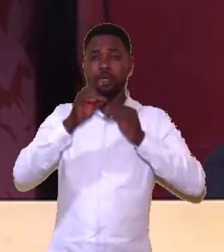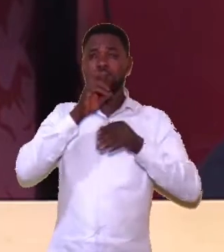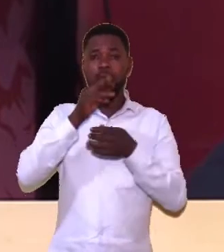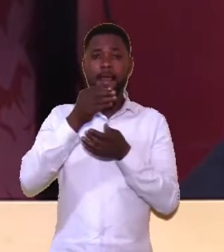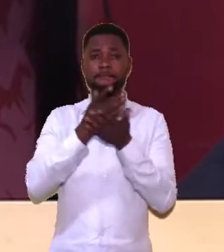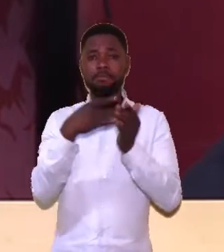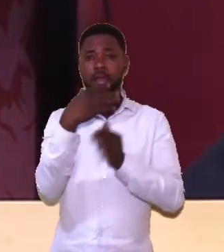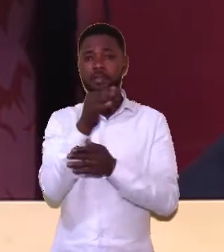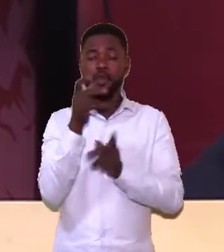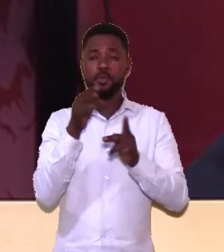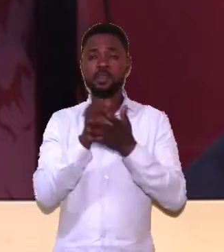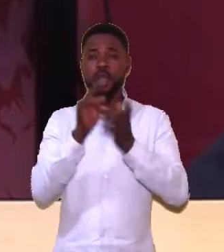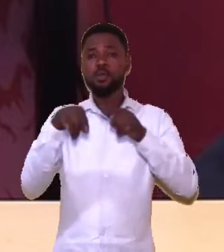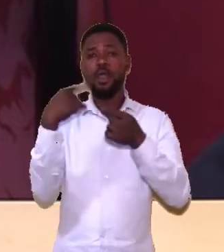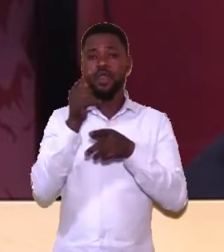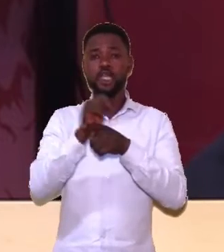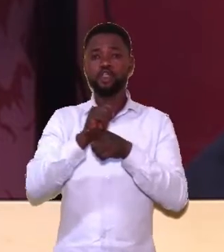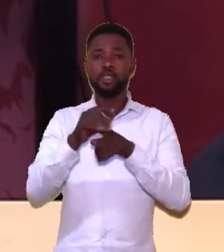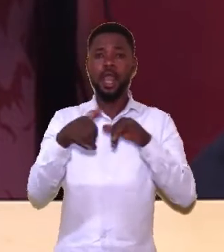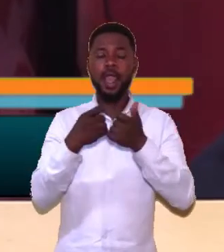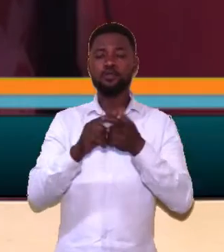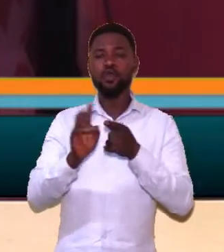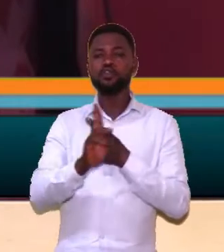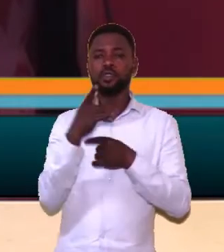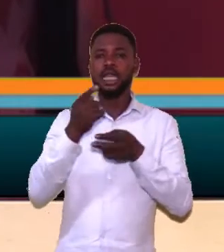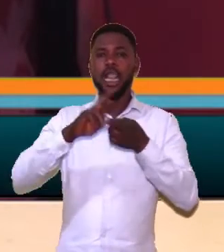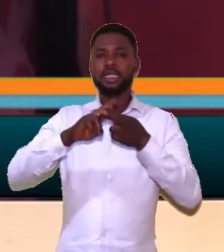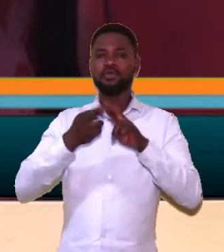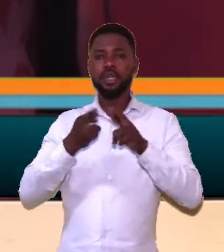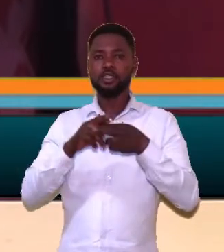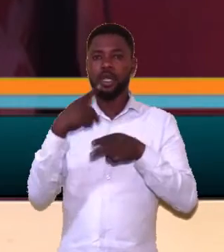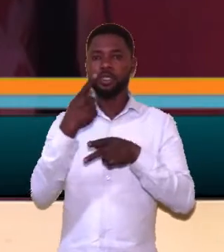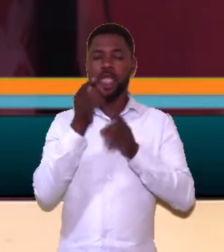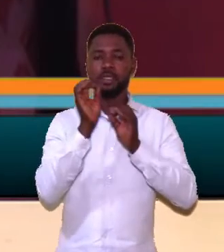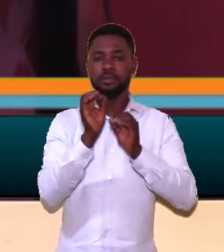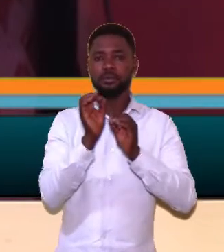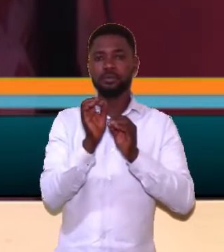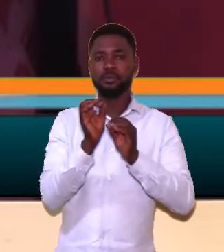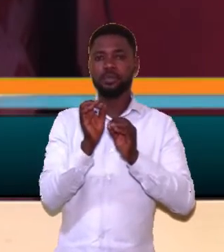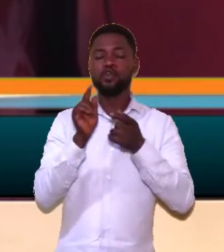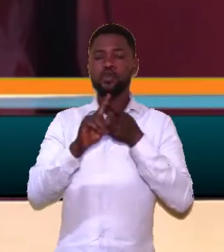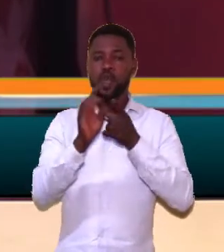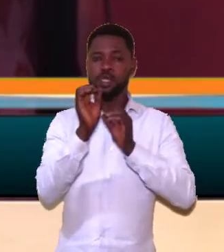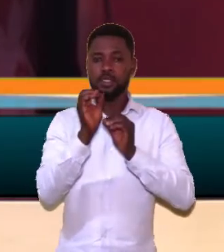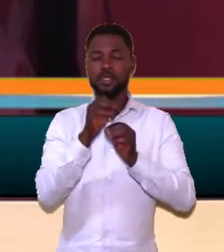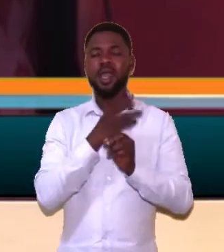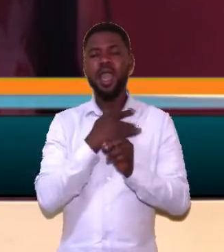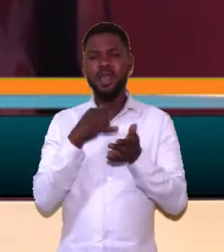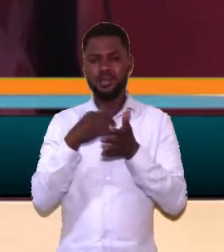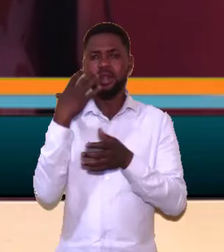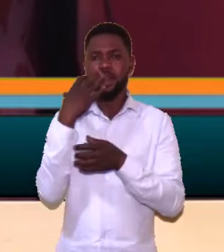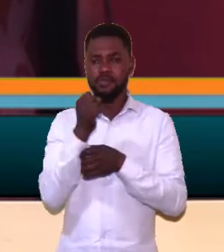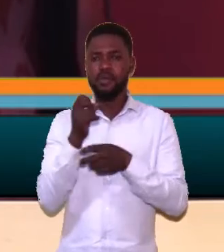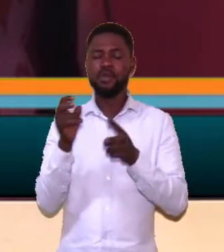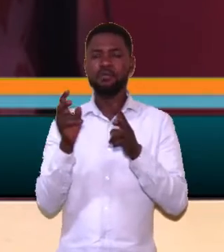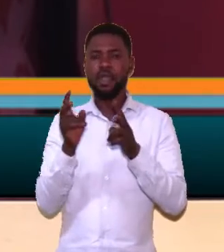that went for the first training on how Yes. to use simulations, the To teach laboratory sciences, yes. simulations to teach. And it